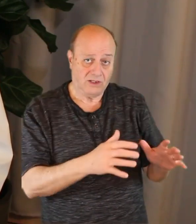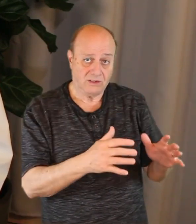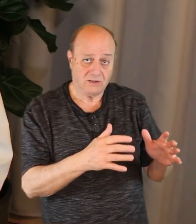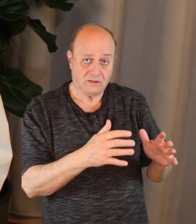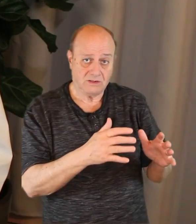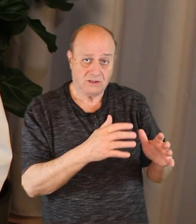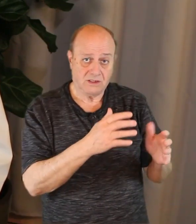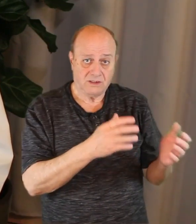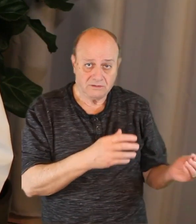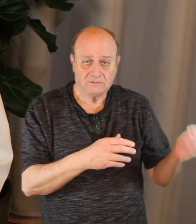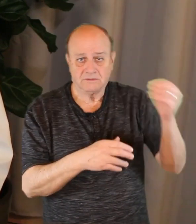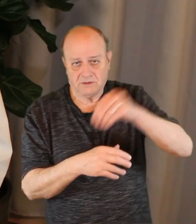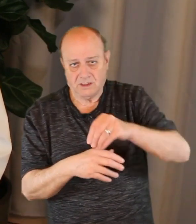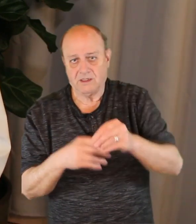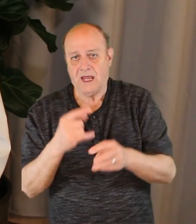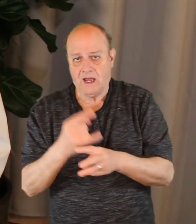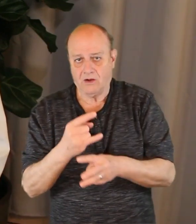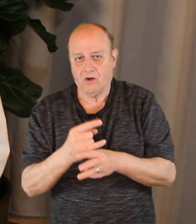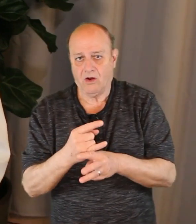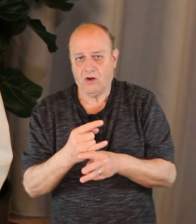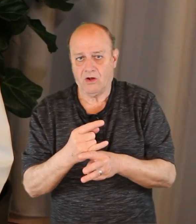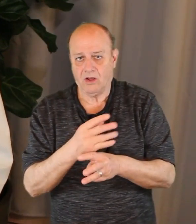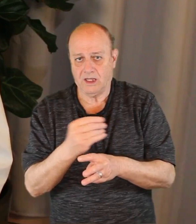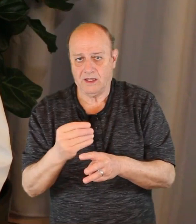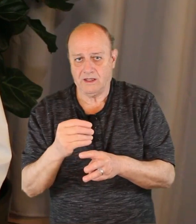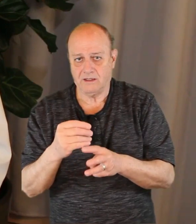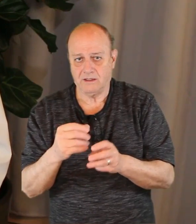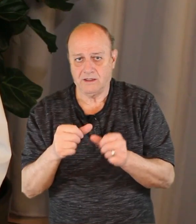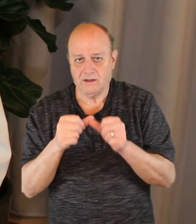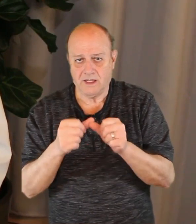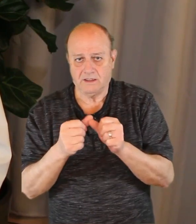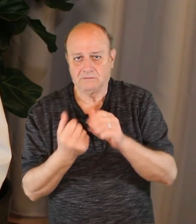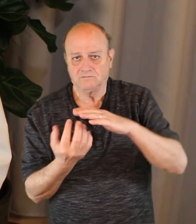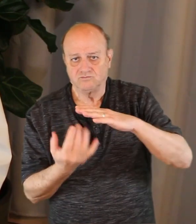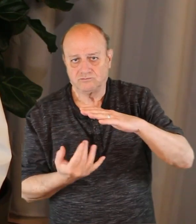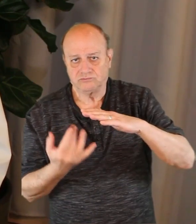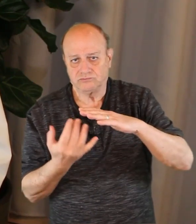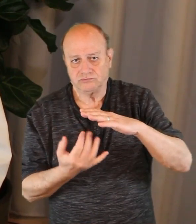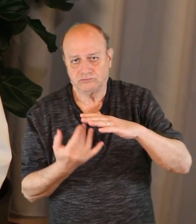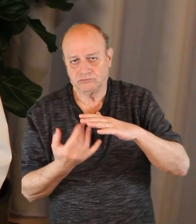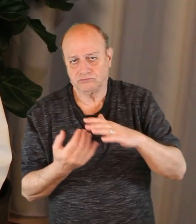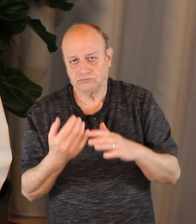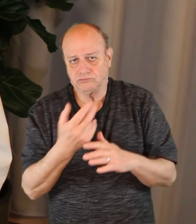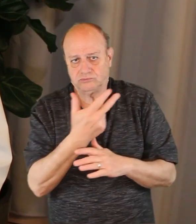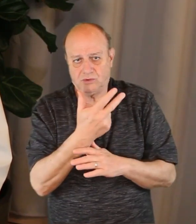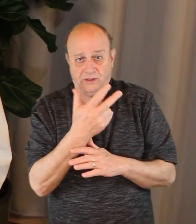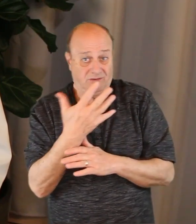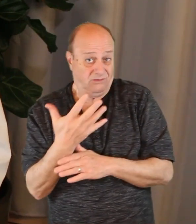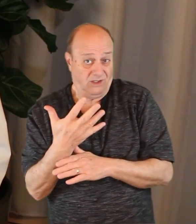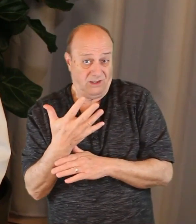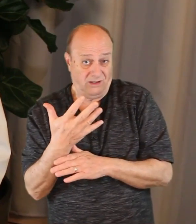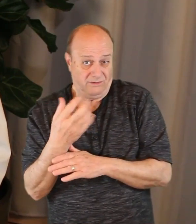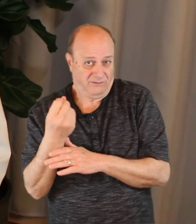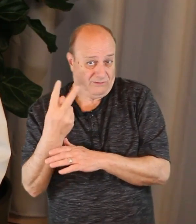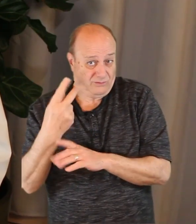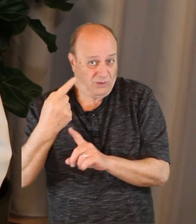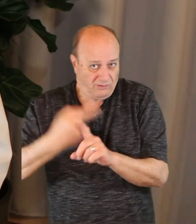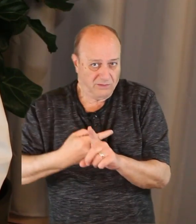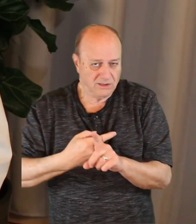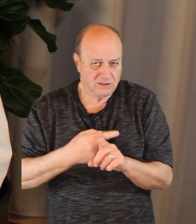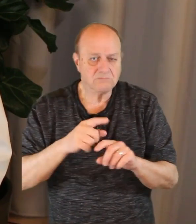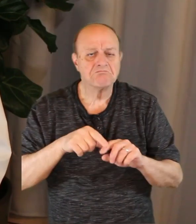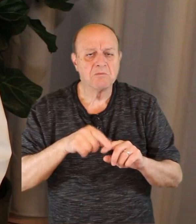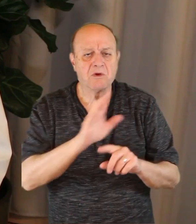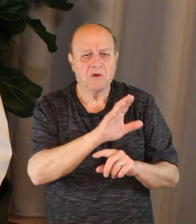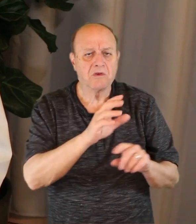put into an alcohol bath and then steeped, sometimes for 3 to 5, even 12 months, depending upon the manufacturer